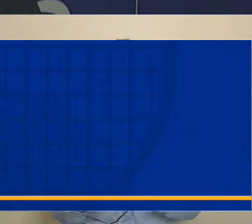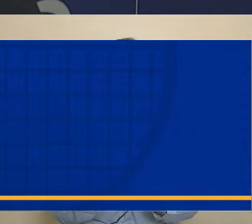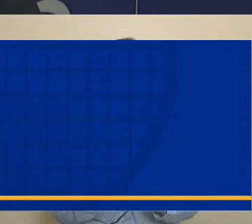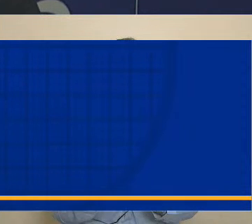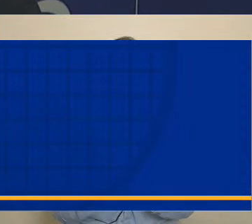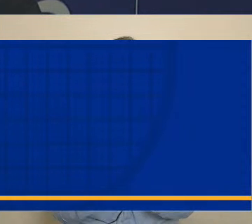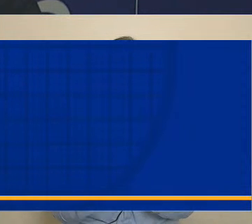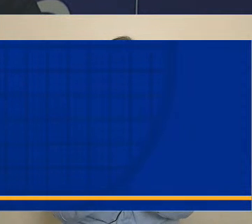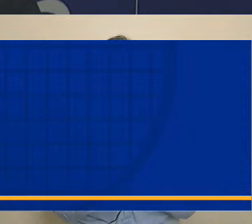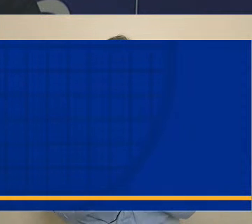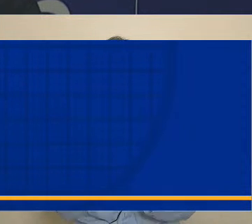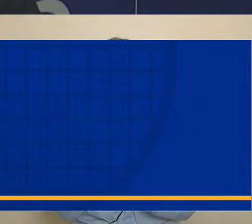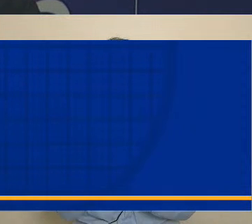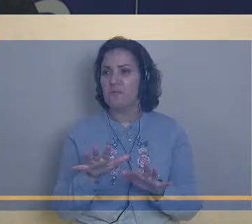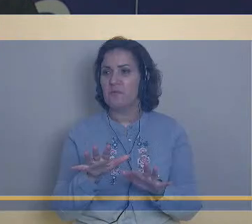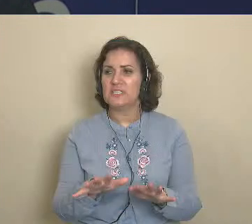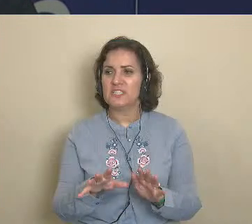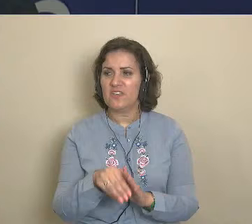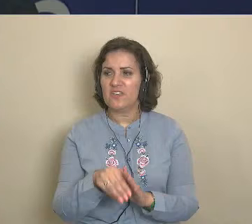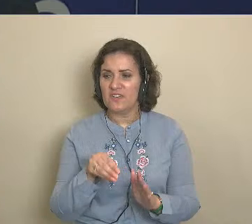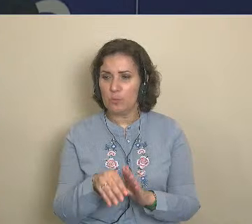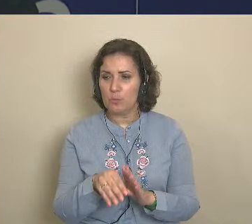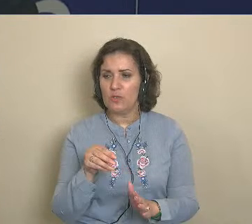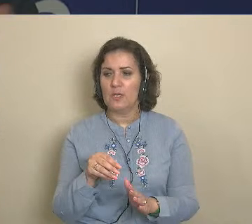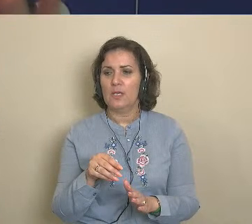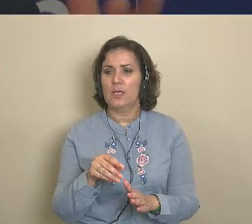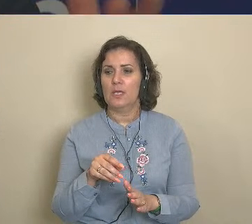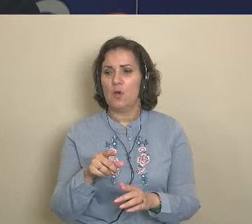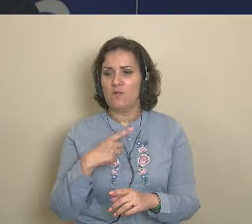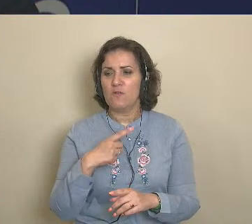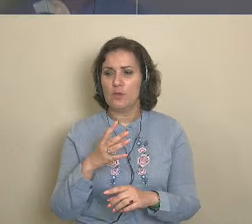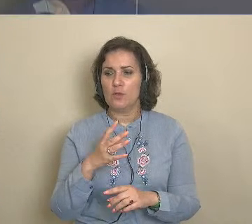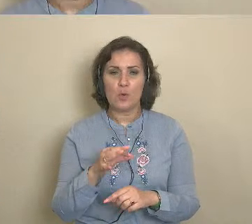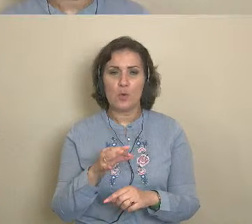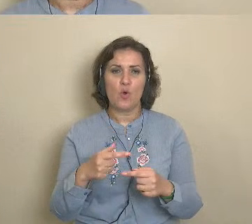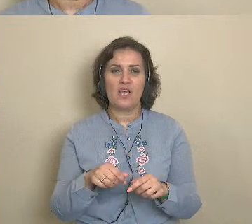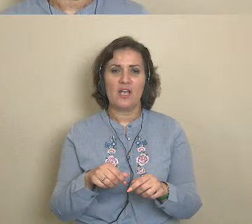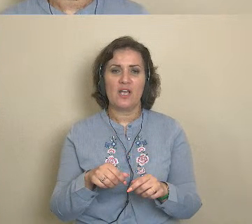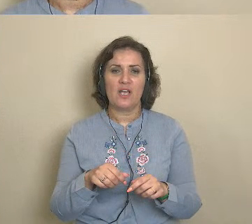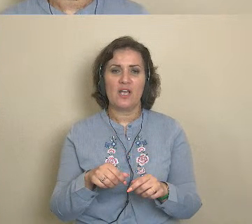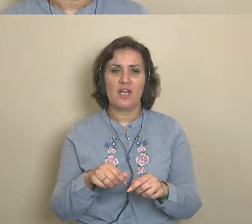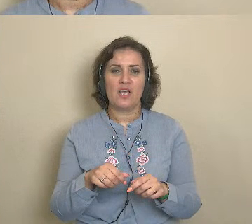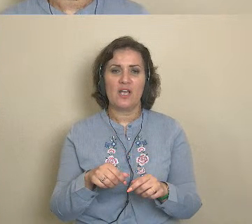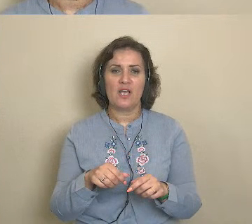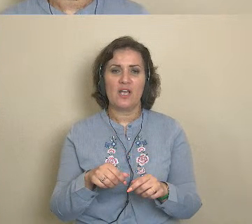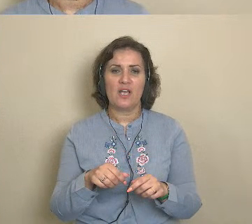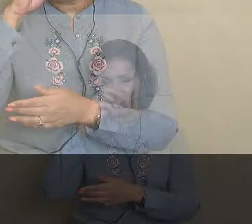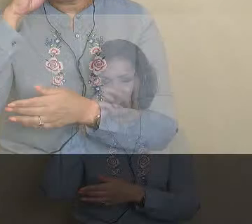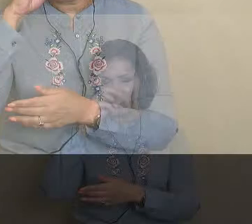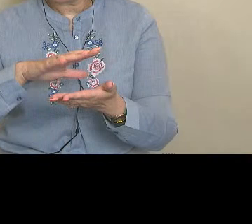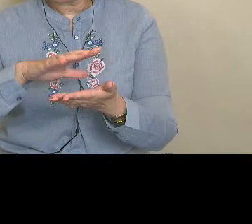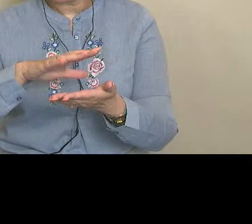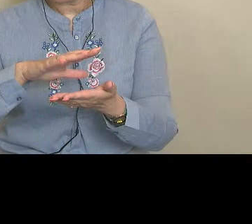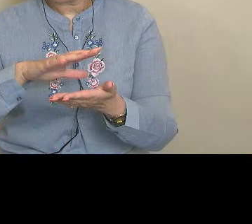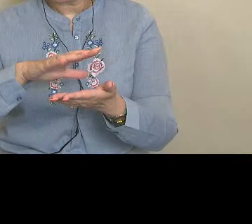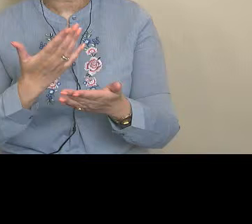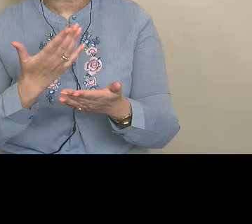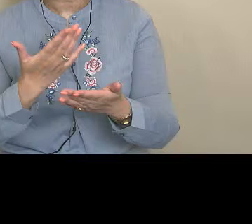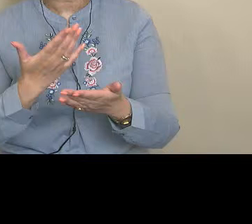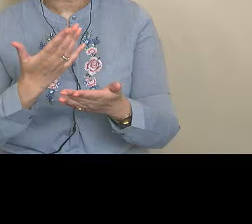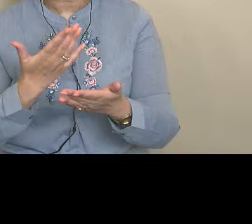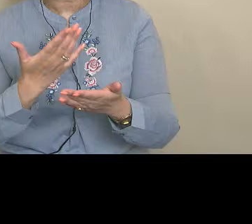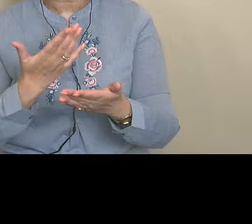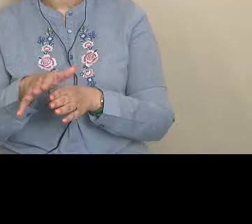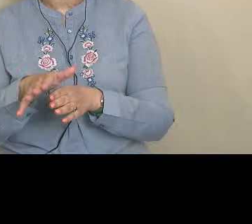will affect the fairness of the results of the local elections, and their professionalism is going to be a factor